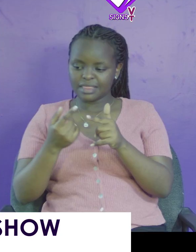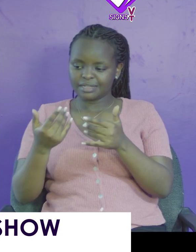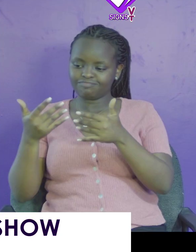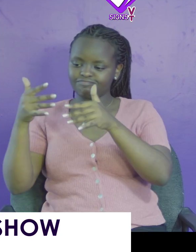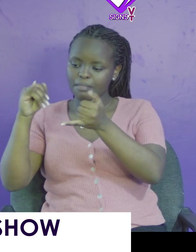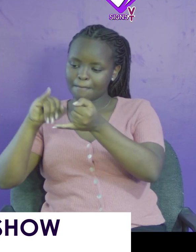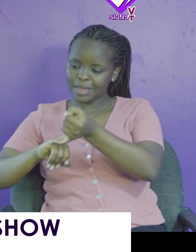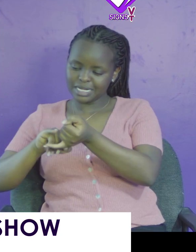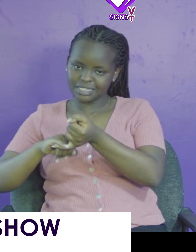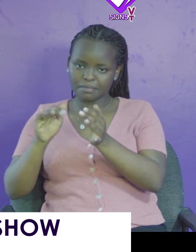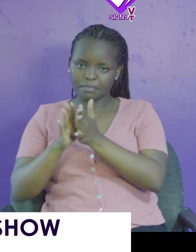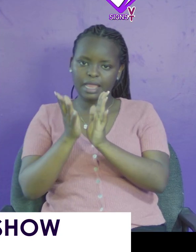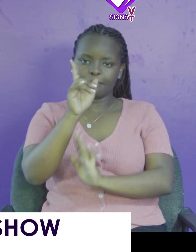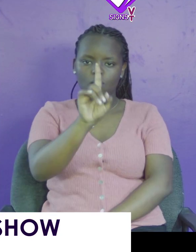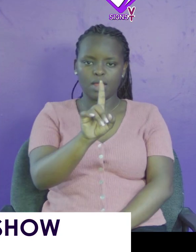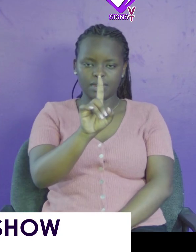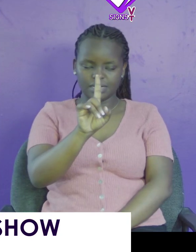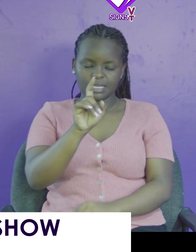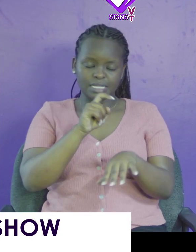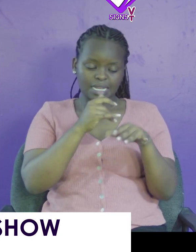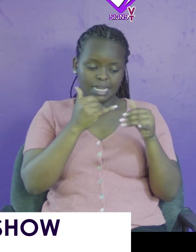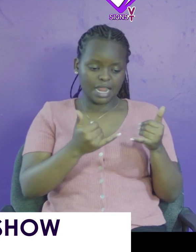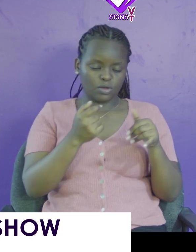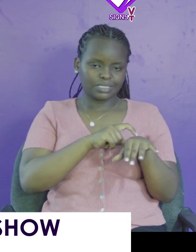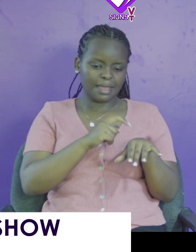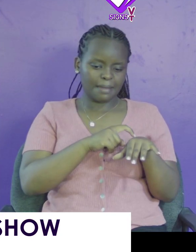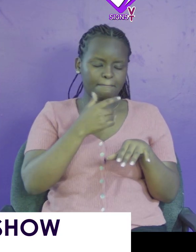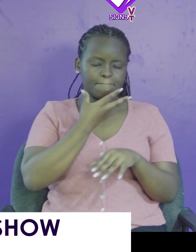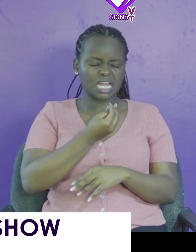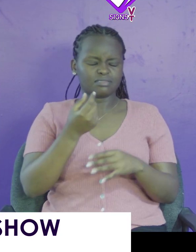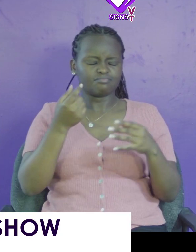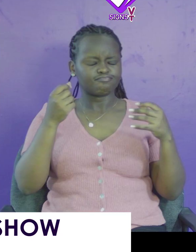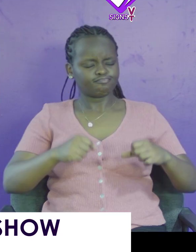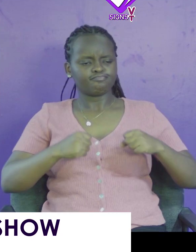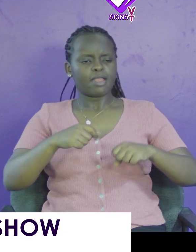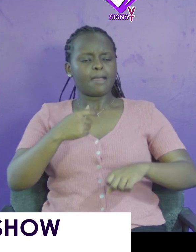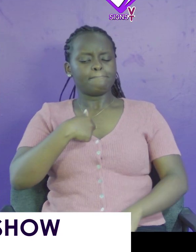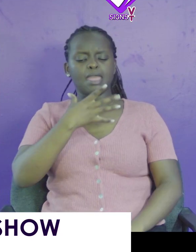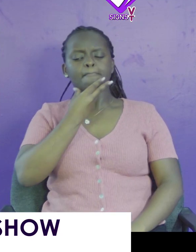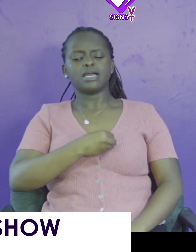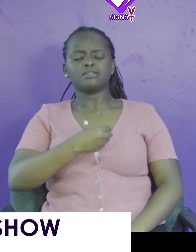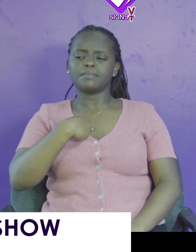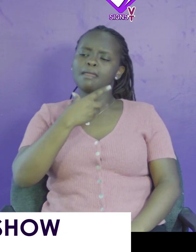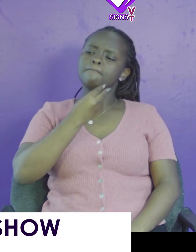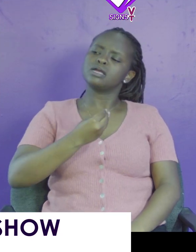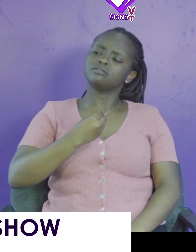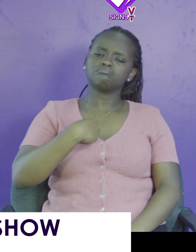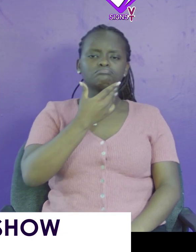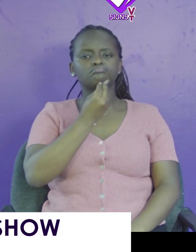thing. But when a man becomes now authoritative in the family, every time he wants to say, I am the man,